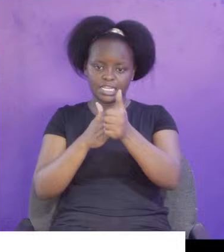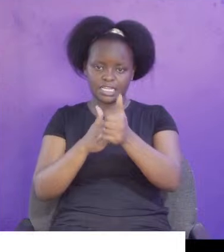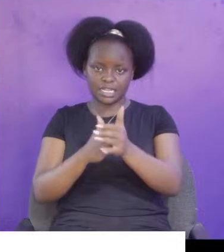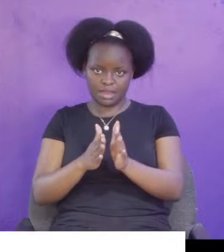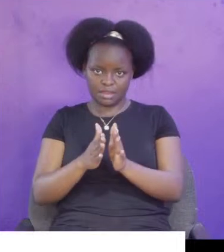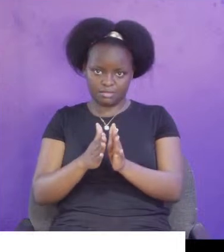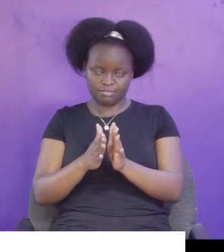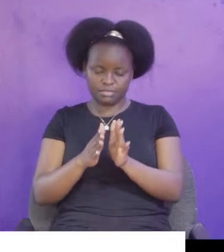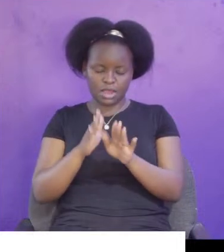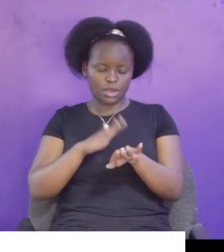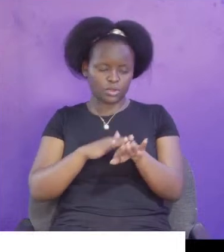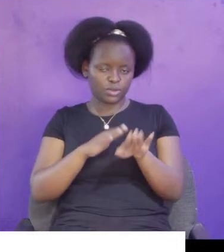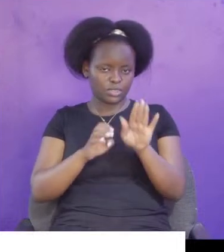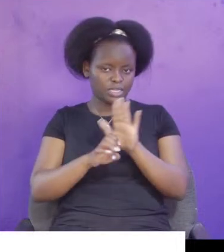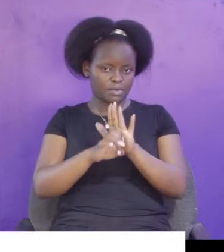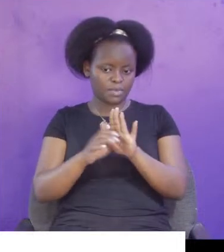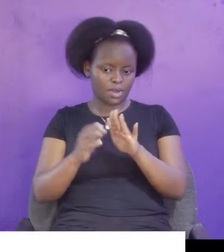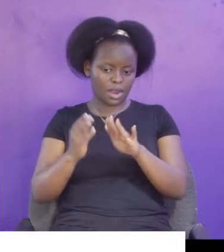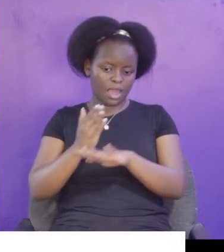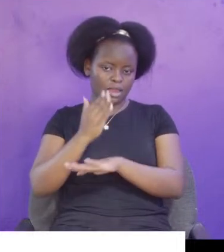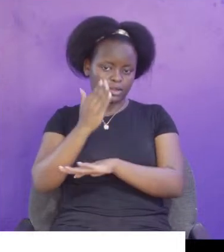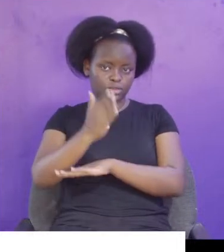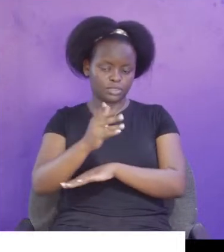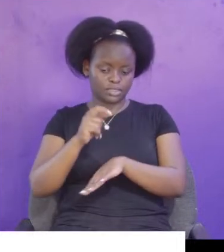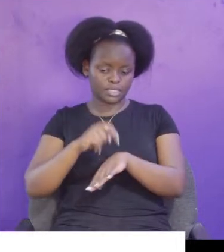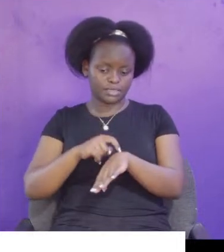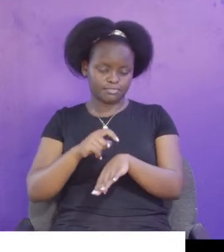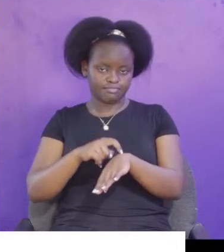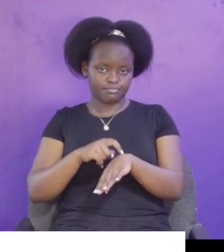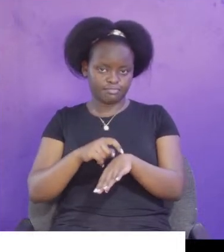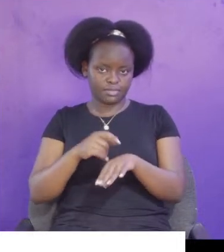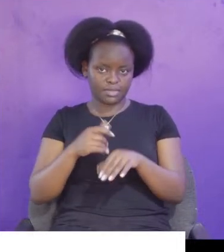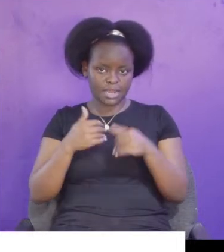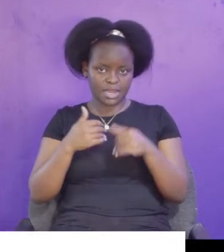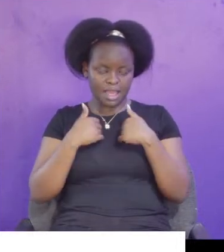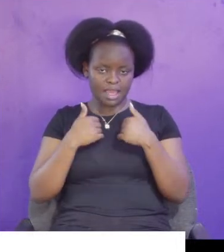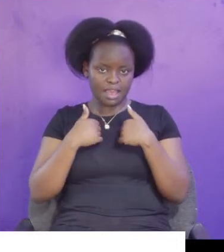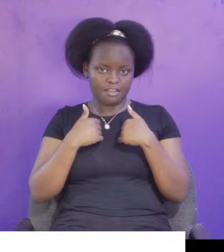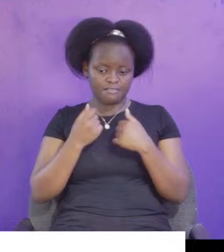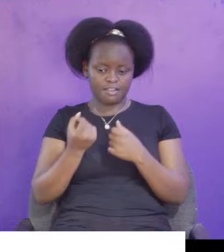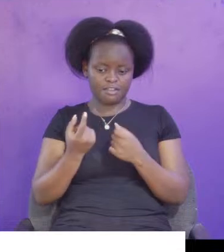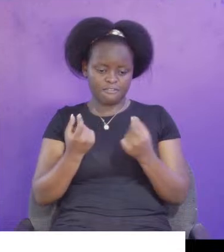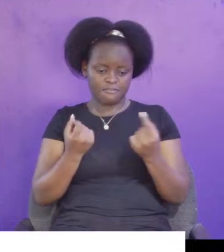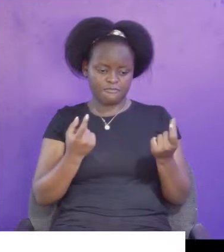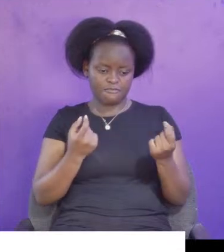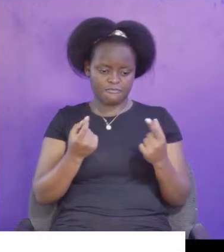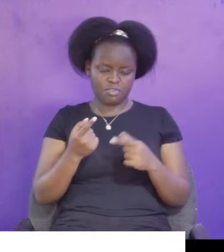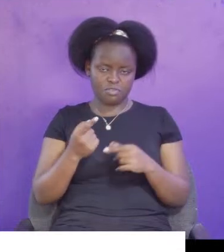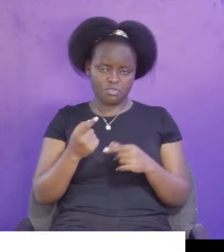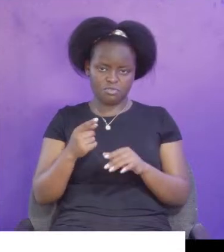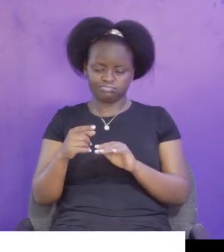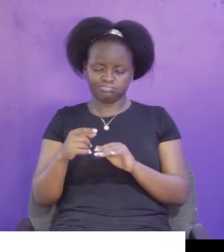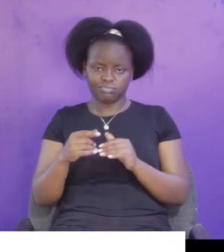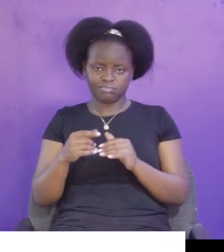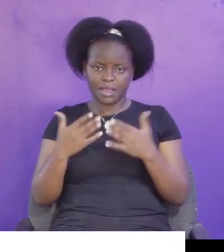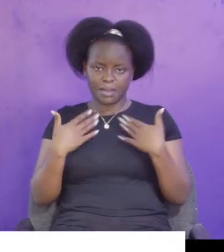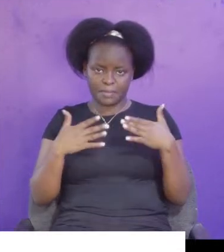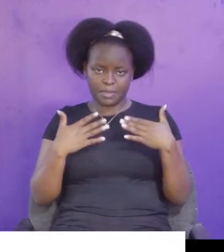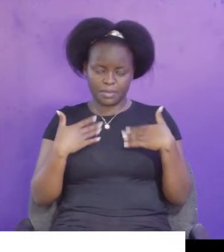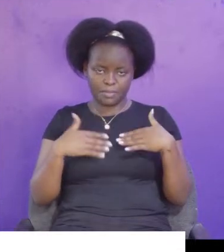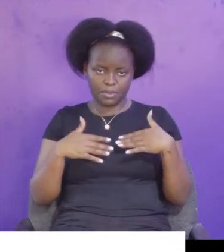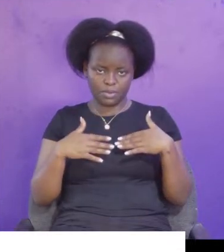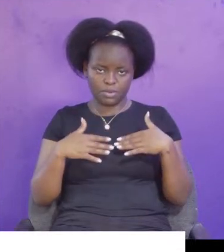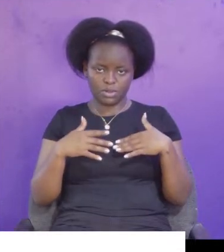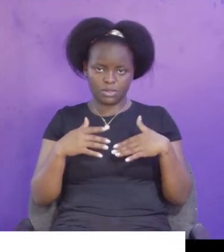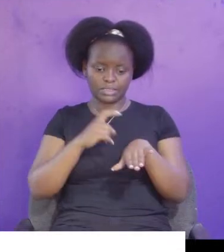Across space and time, there are few exceptional persons who, when summoned by the